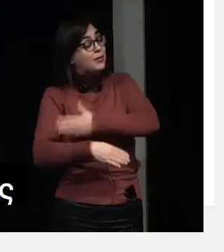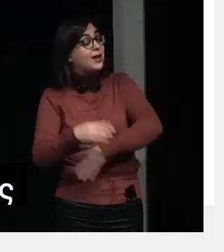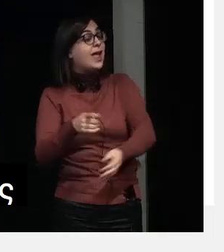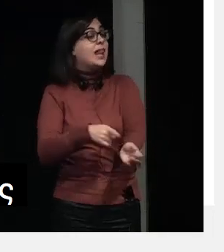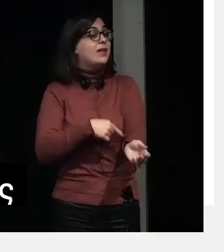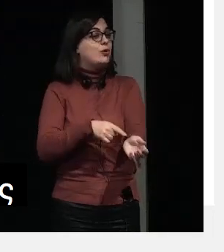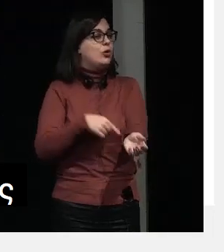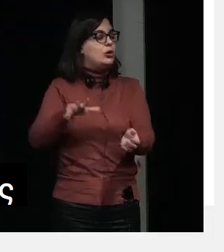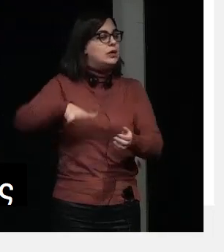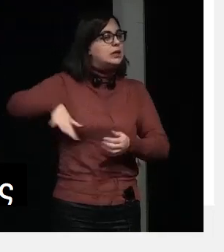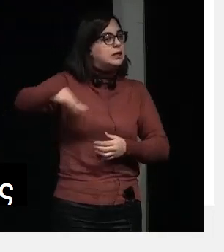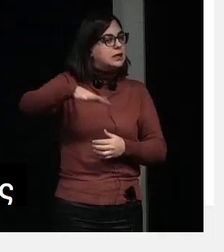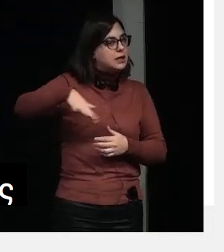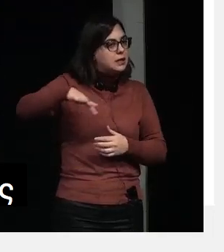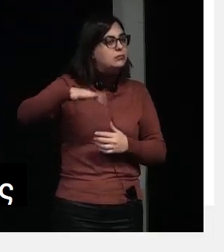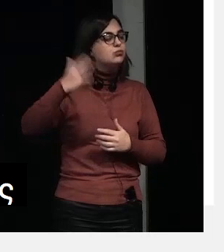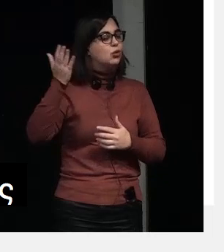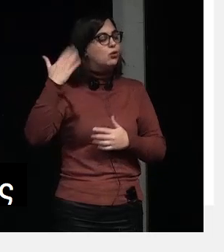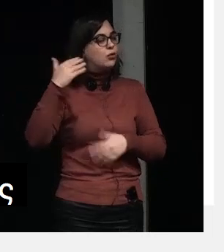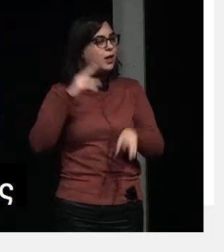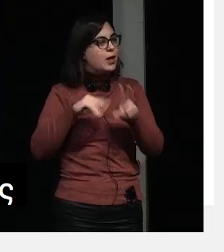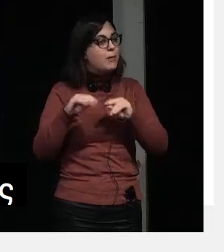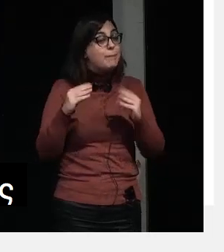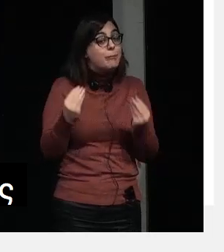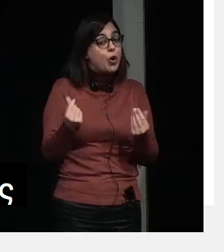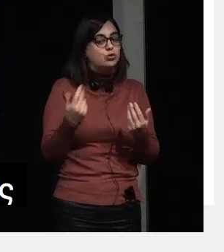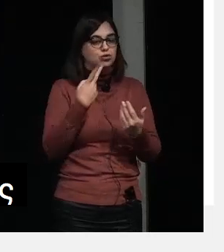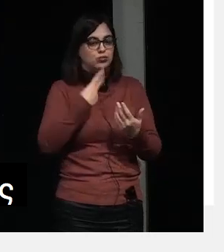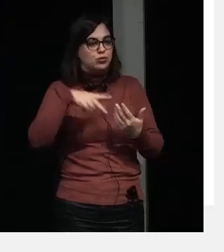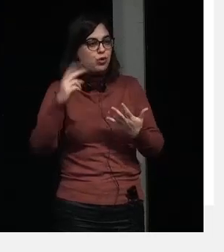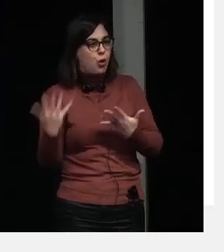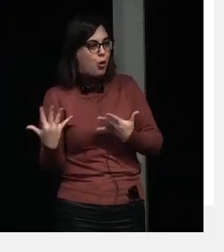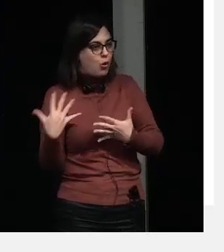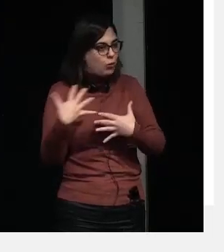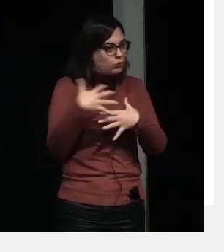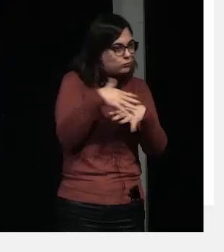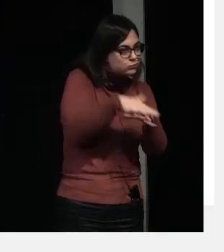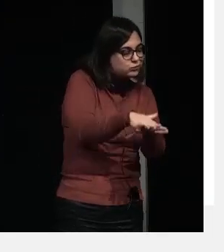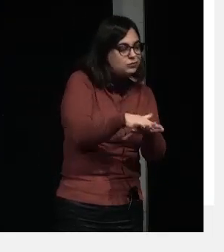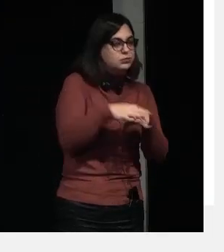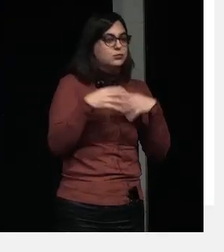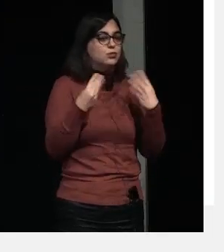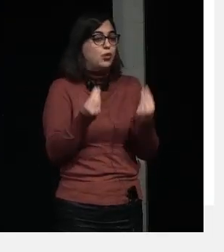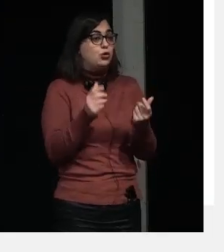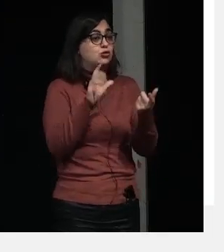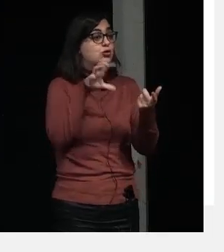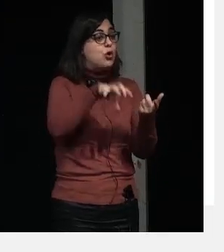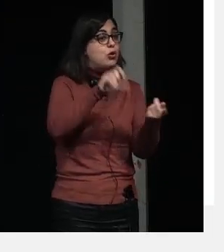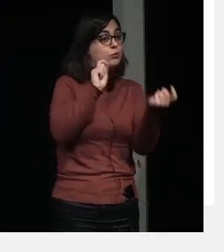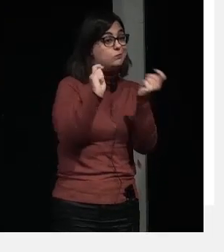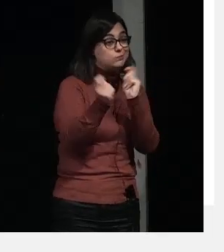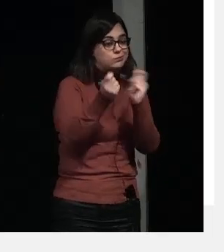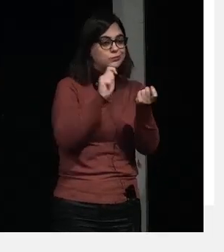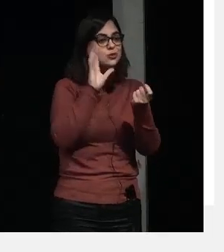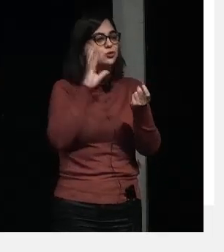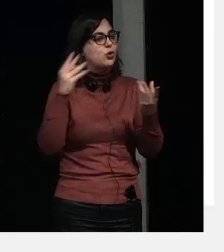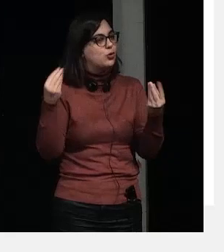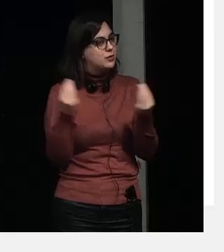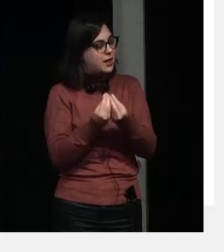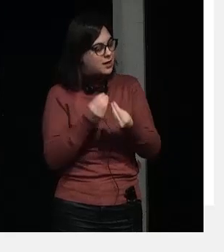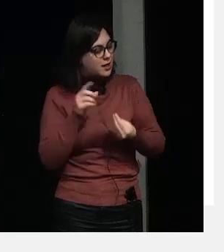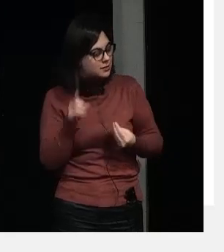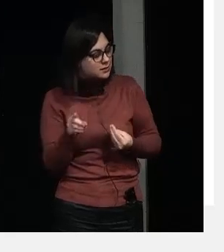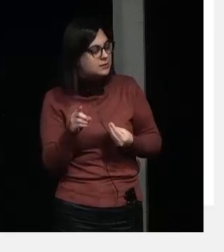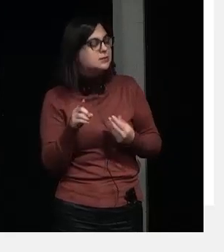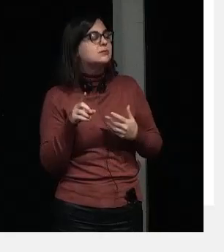to really be more inviting and inclusive for that. And I was